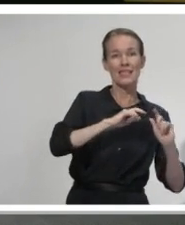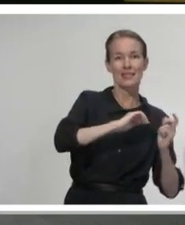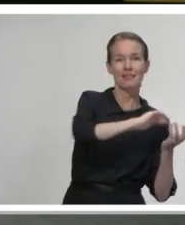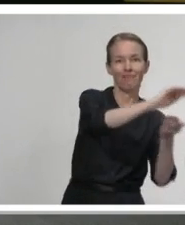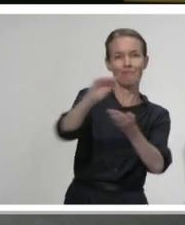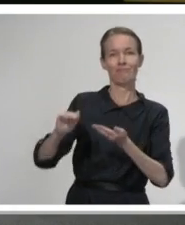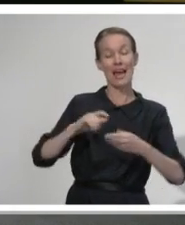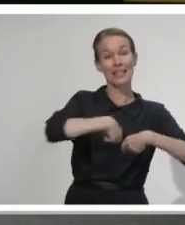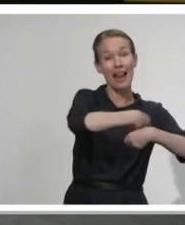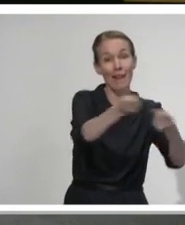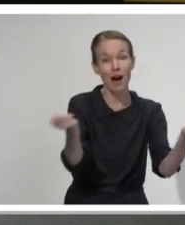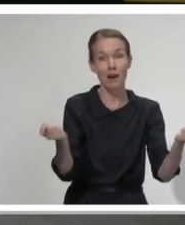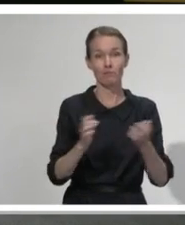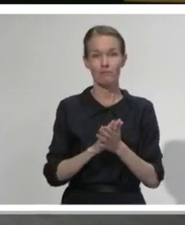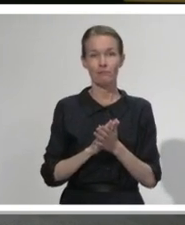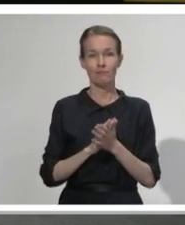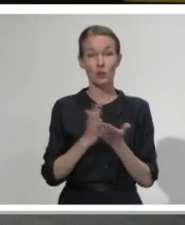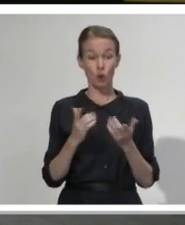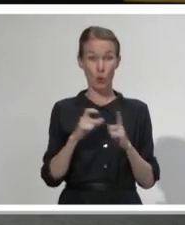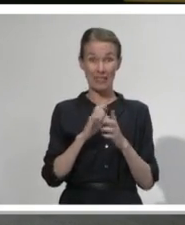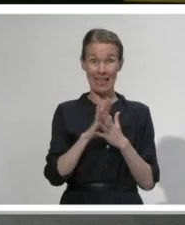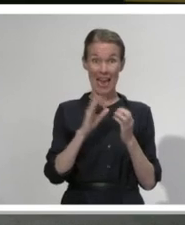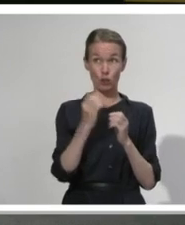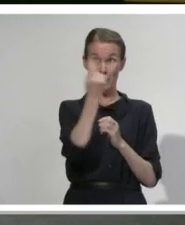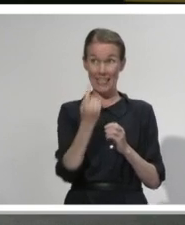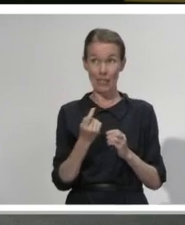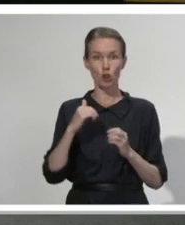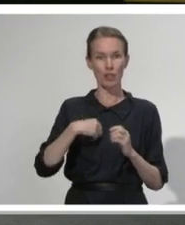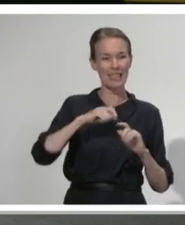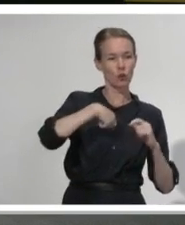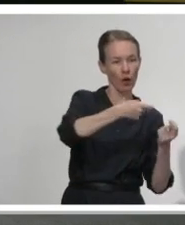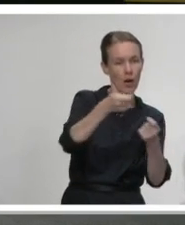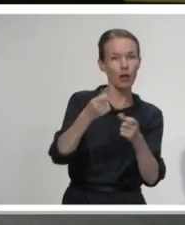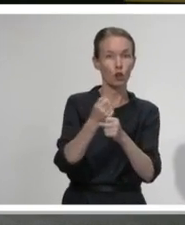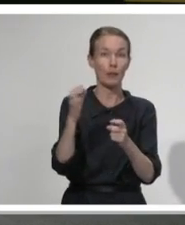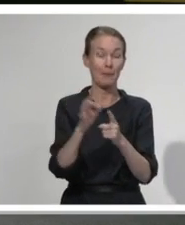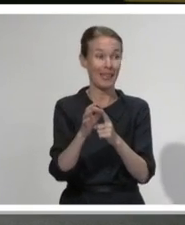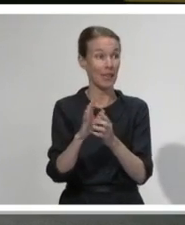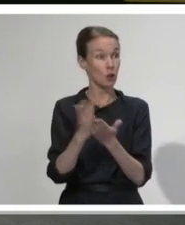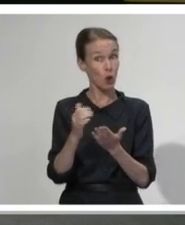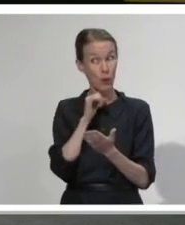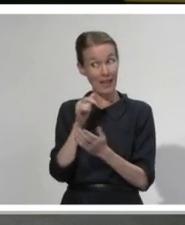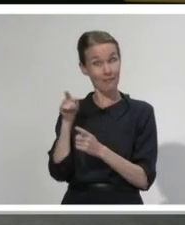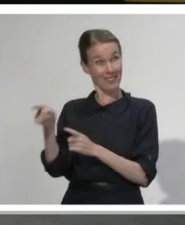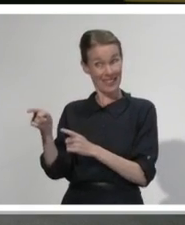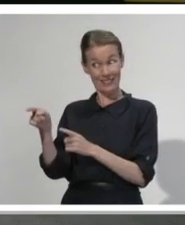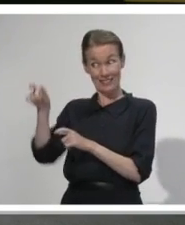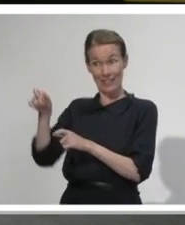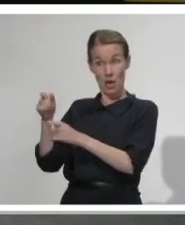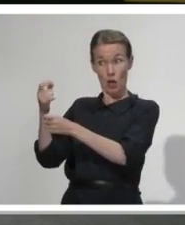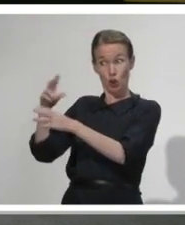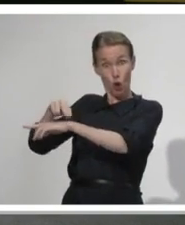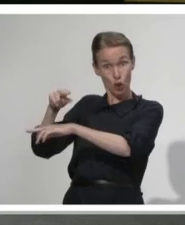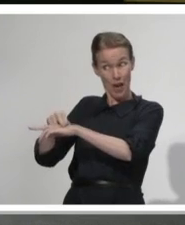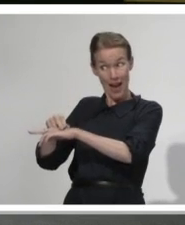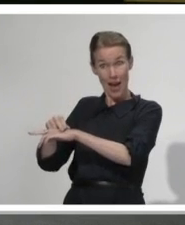if there is a particular PHO that's saying this, then we need to be talking to that DHB about how those doses that are already